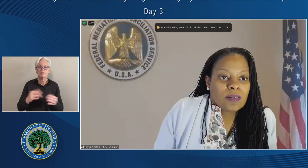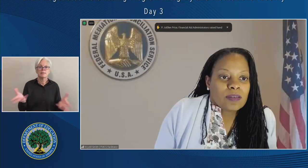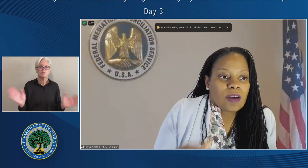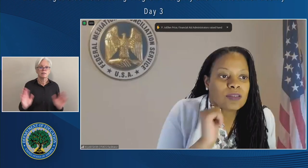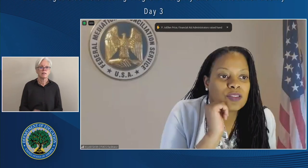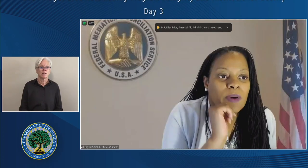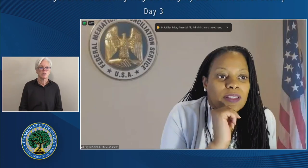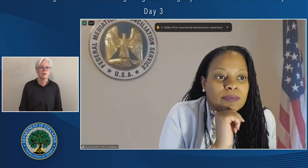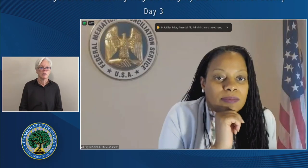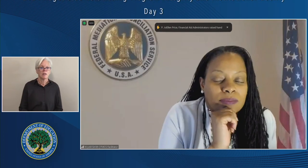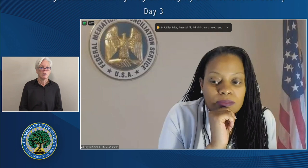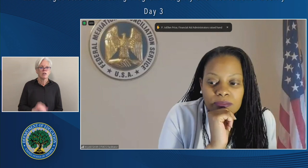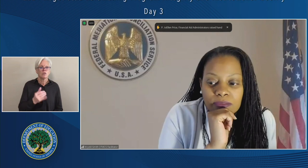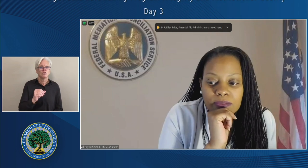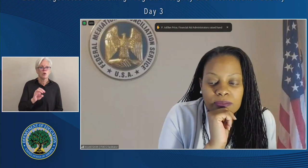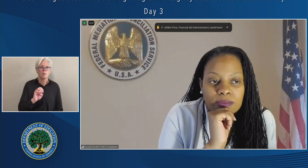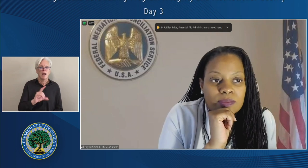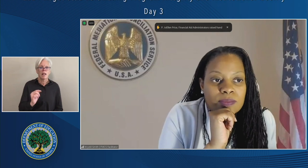Okay, Joellen.